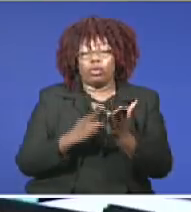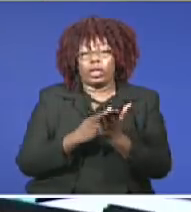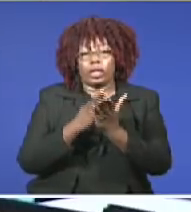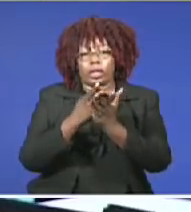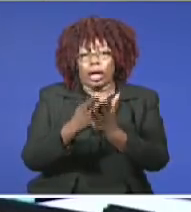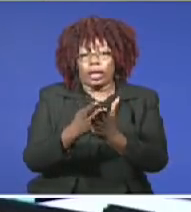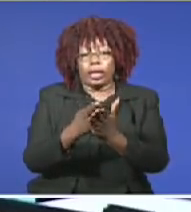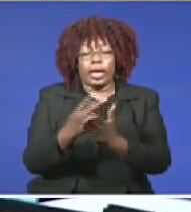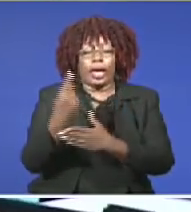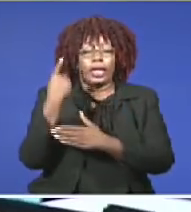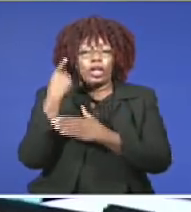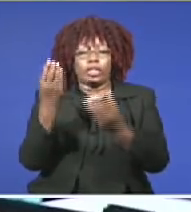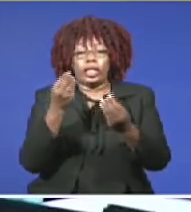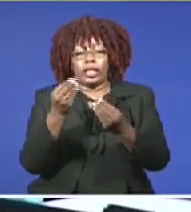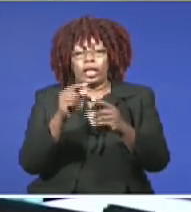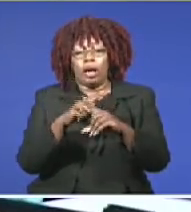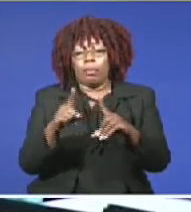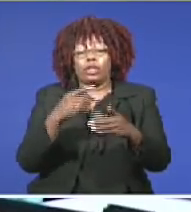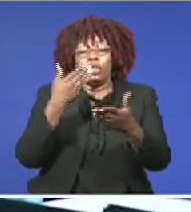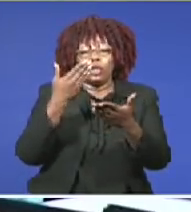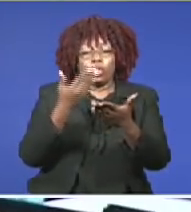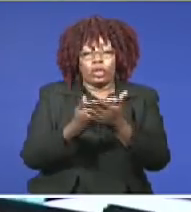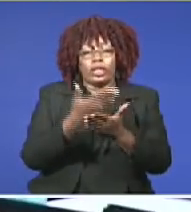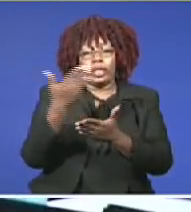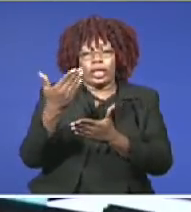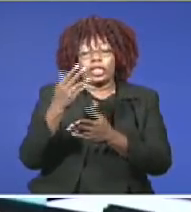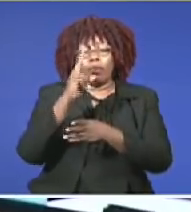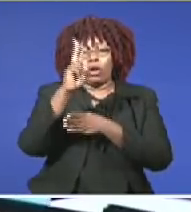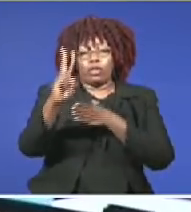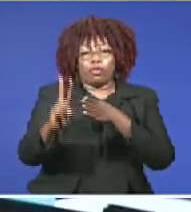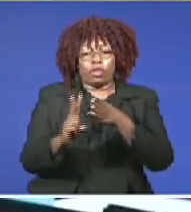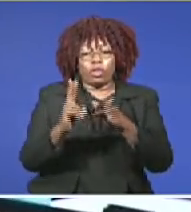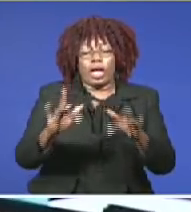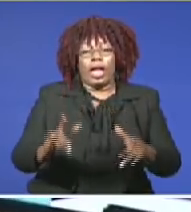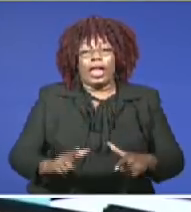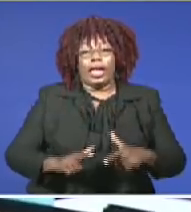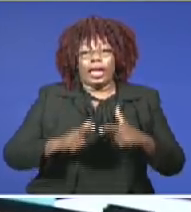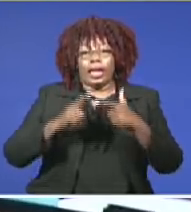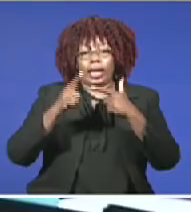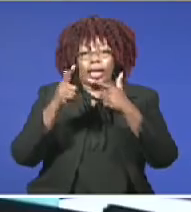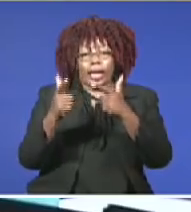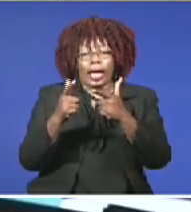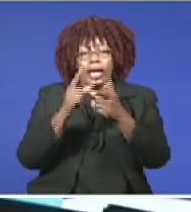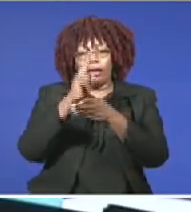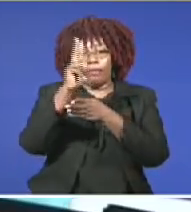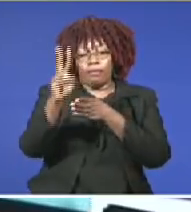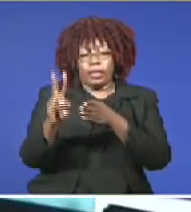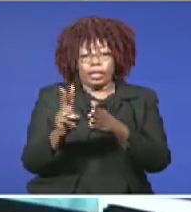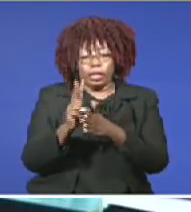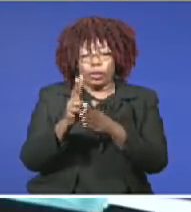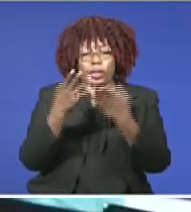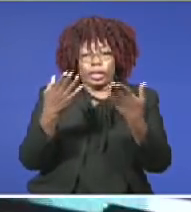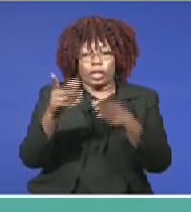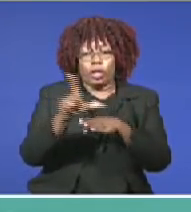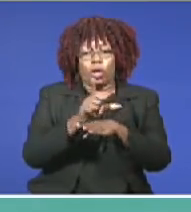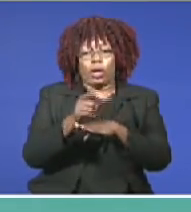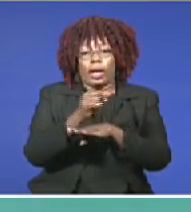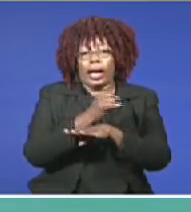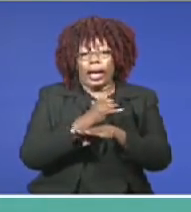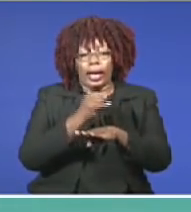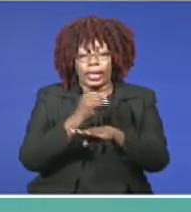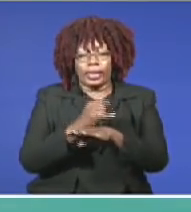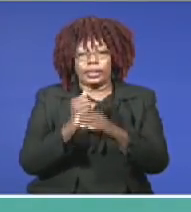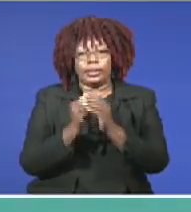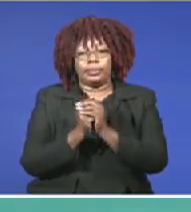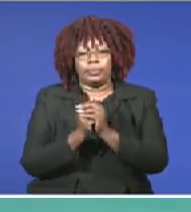have heard nothing but good things about this video live streaming technical addition to the regatta here in Long Island.